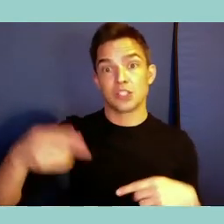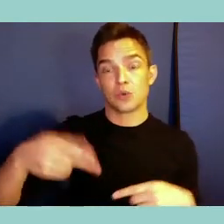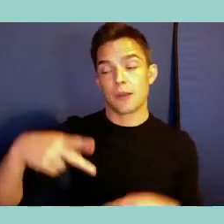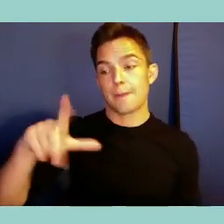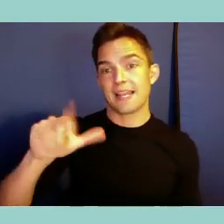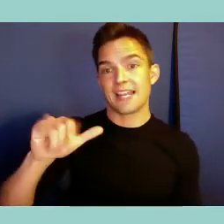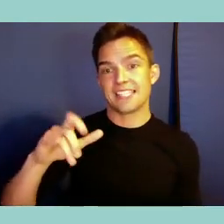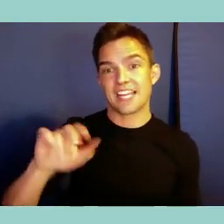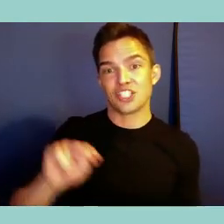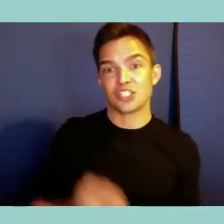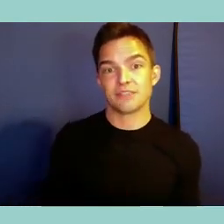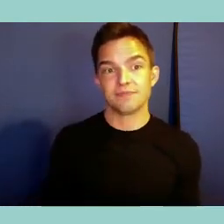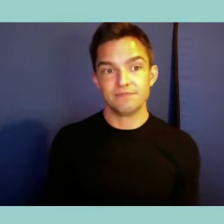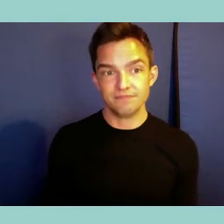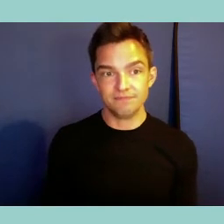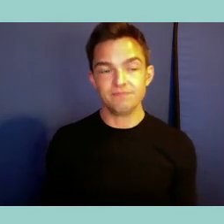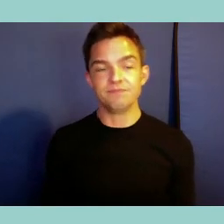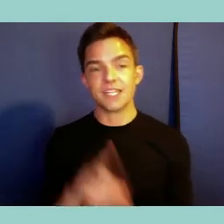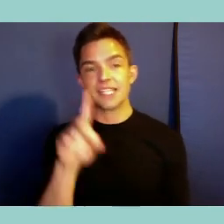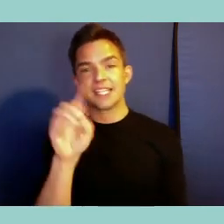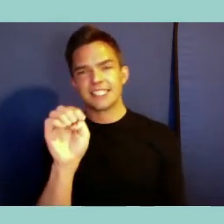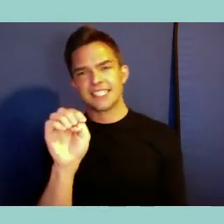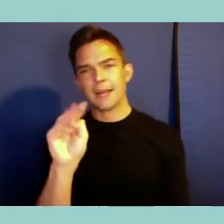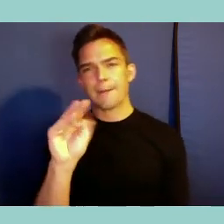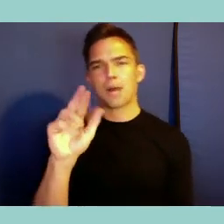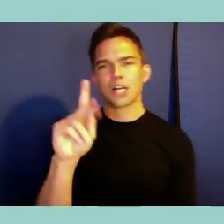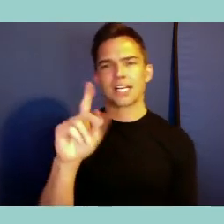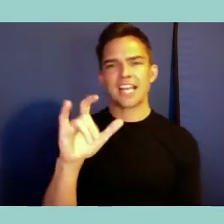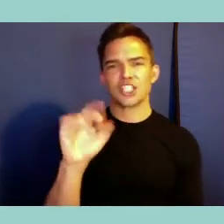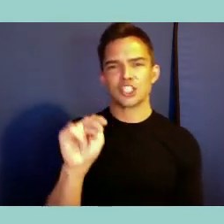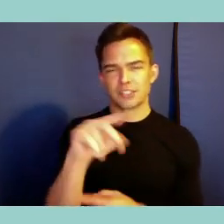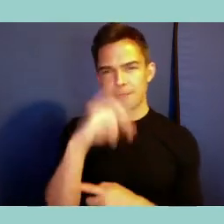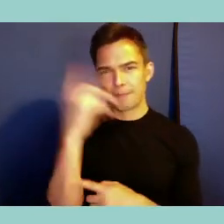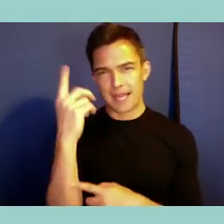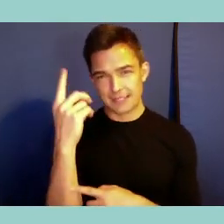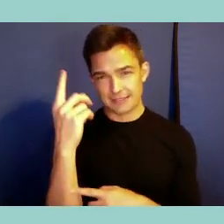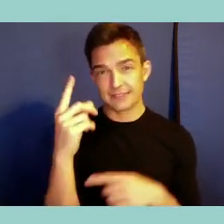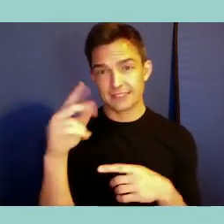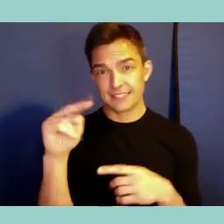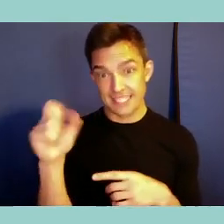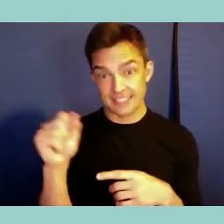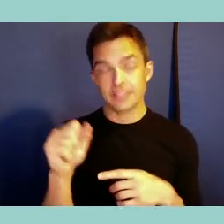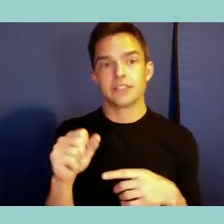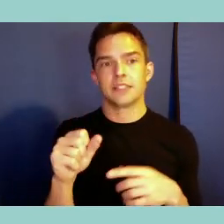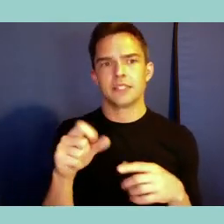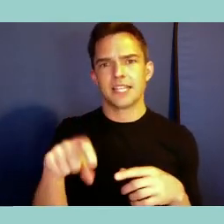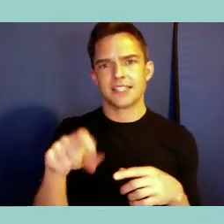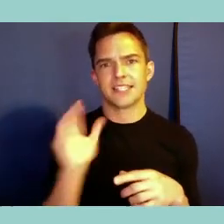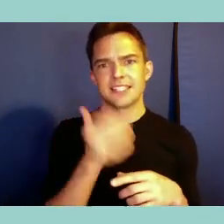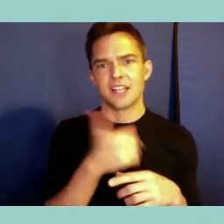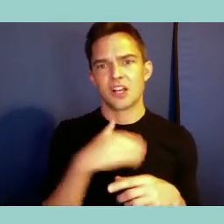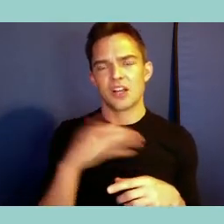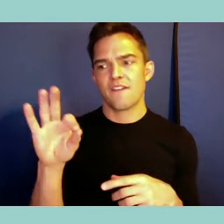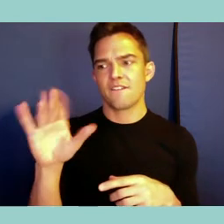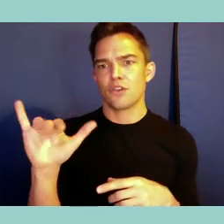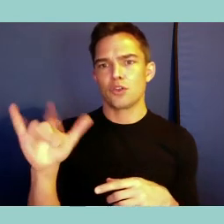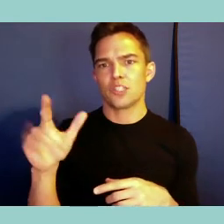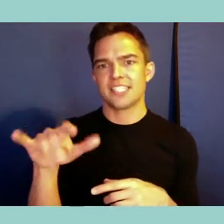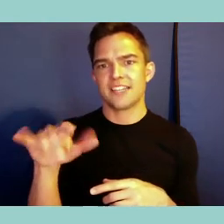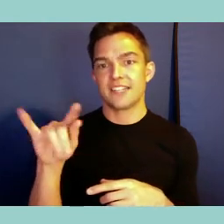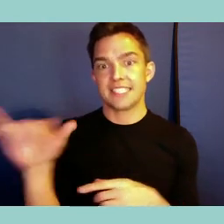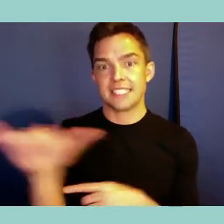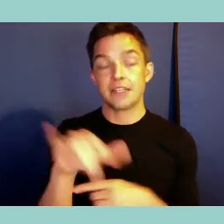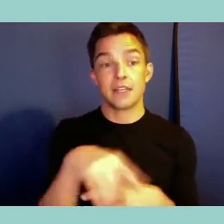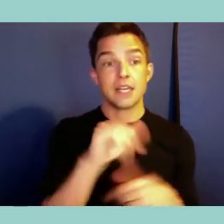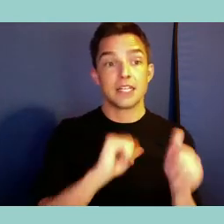plantation. The demarcation of Blackness necessitates our fugitivity. In the play,